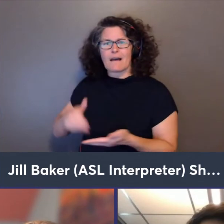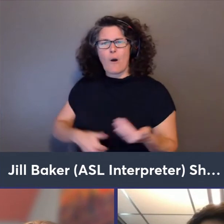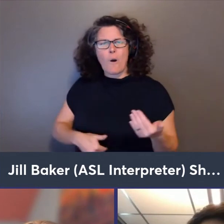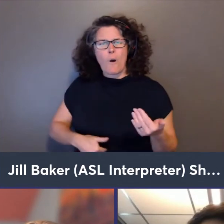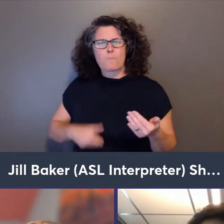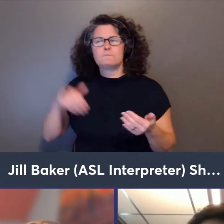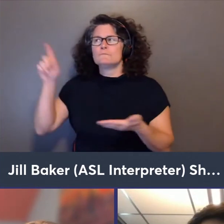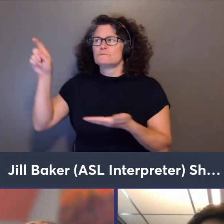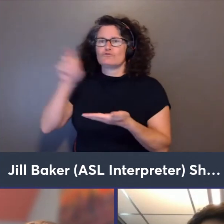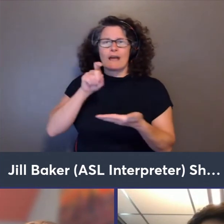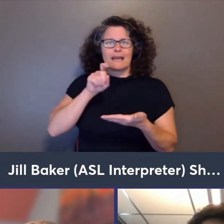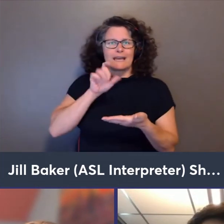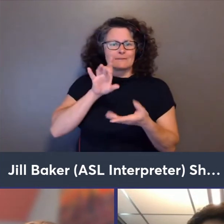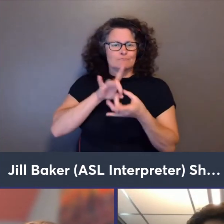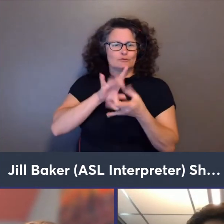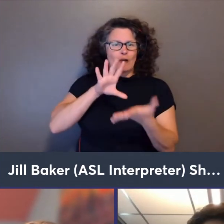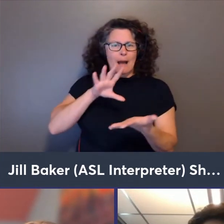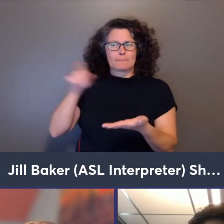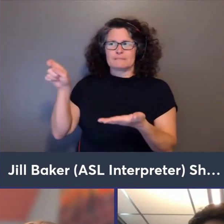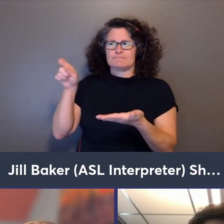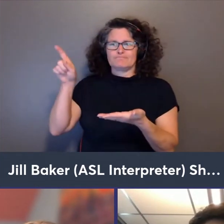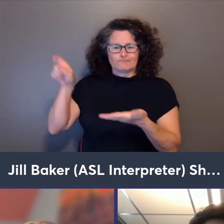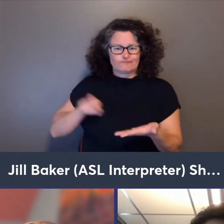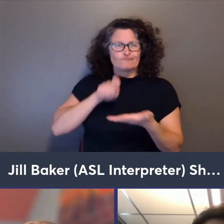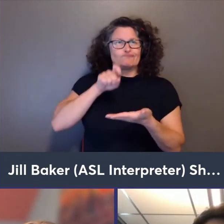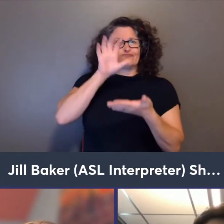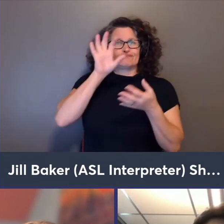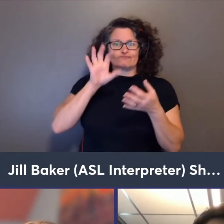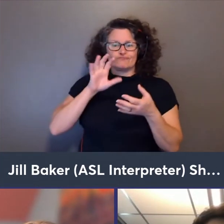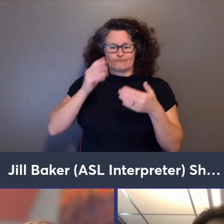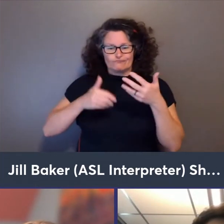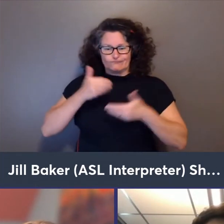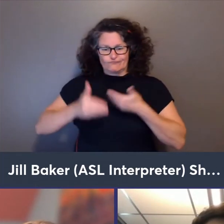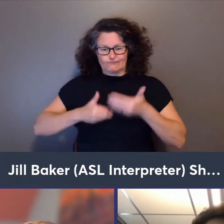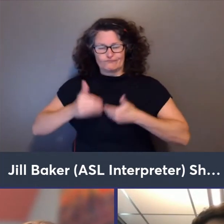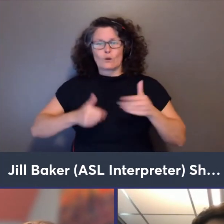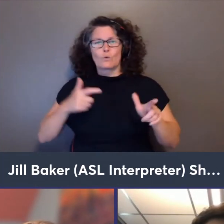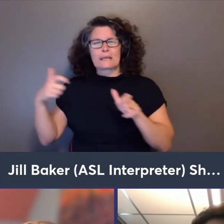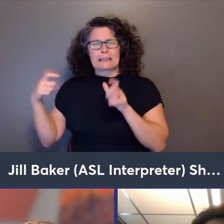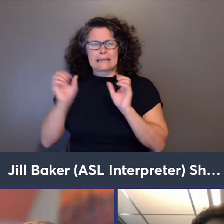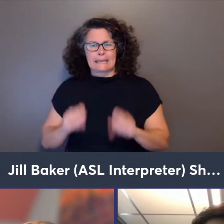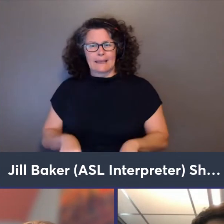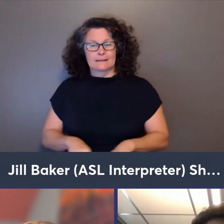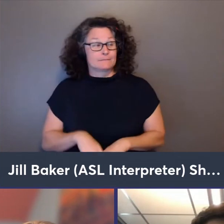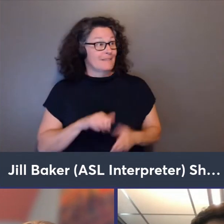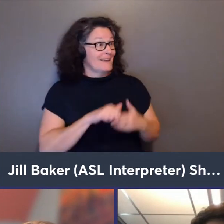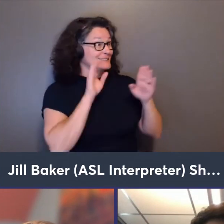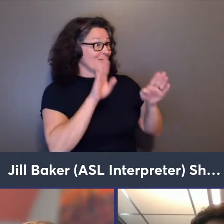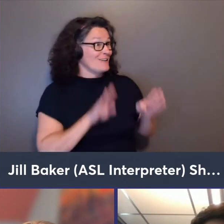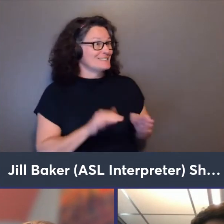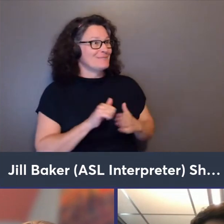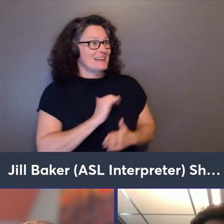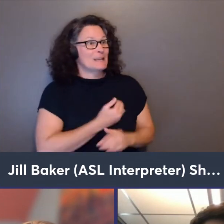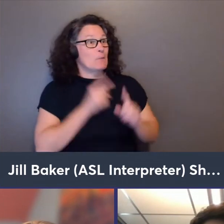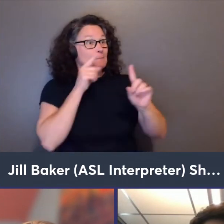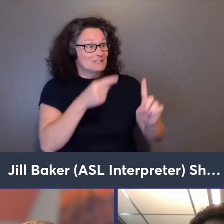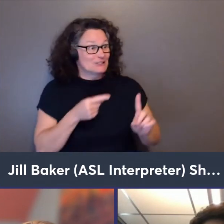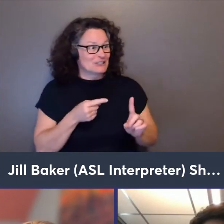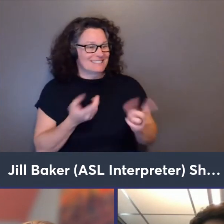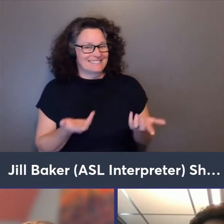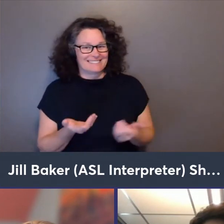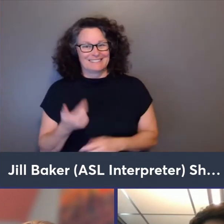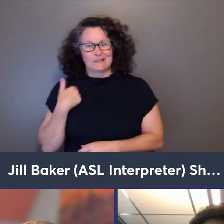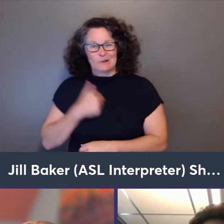and drop, and was able to get something up and running pretty quickly. Yeah, that's awesome. Yeah, that's exactly our mission. Like,